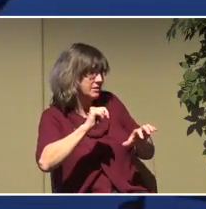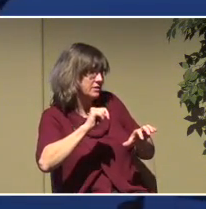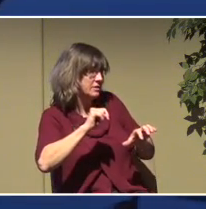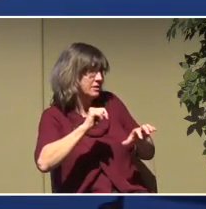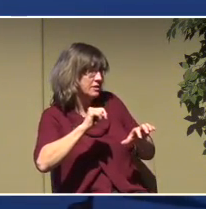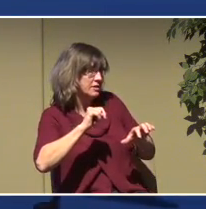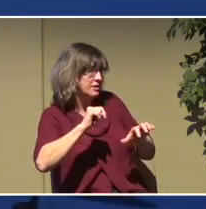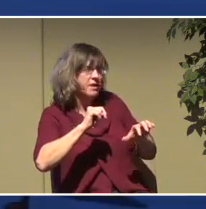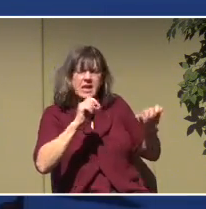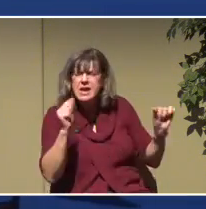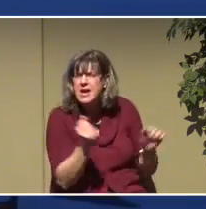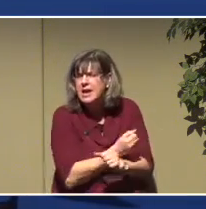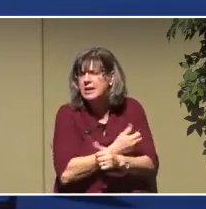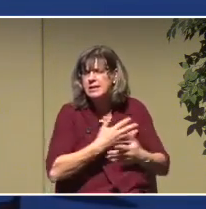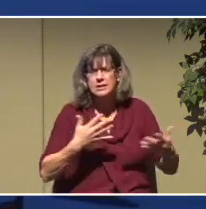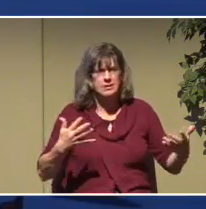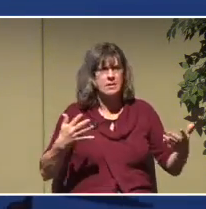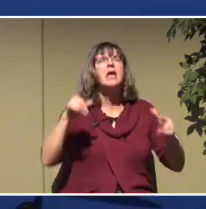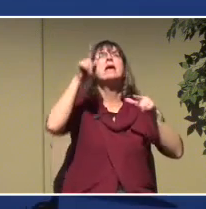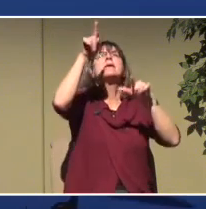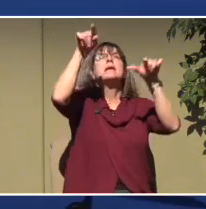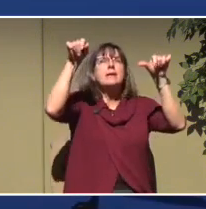ask, he can do it.